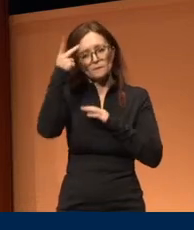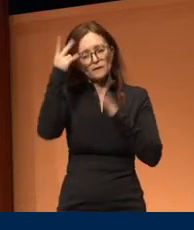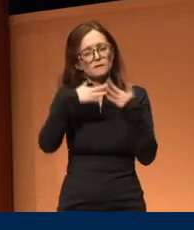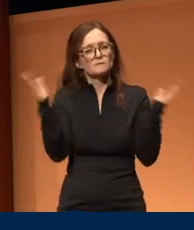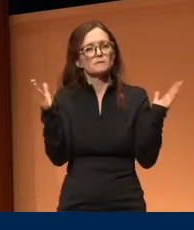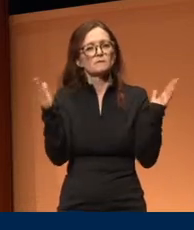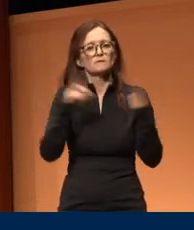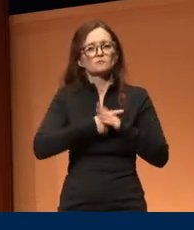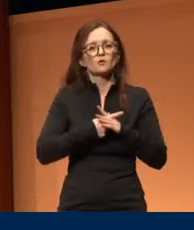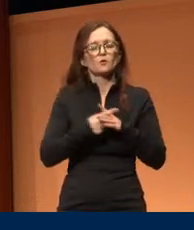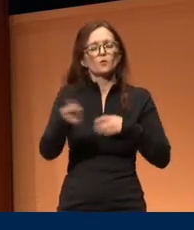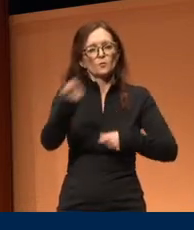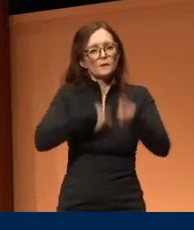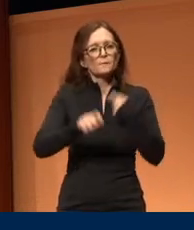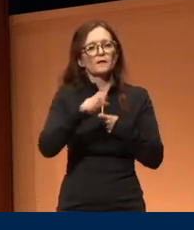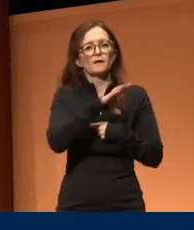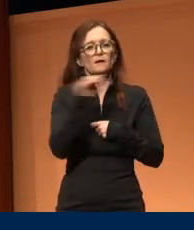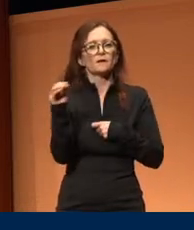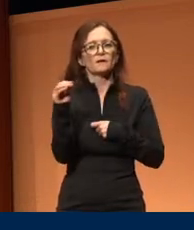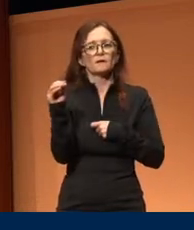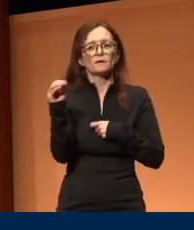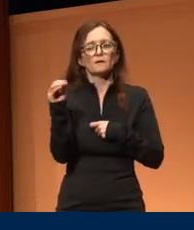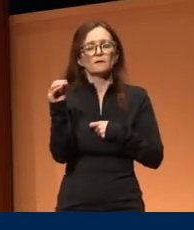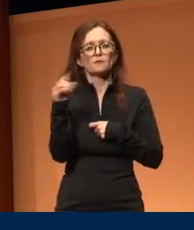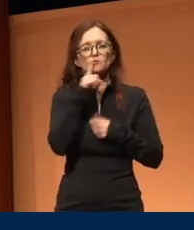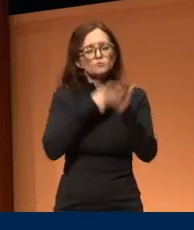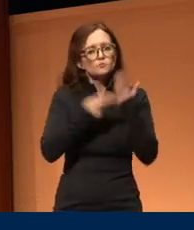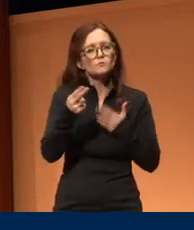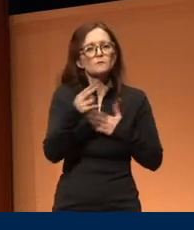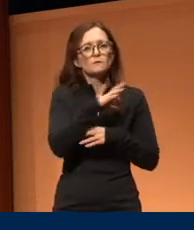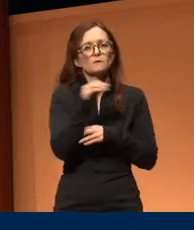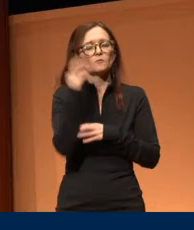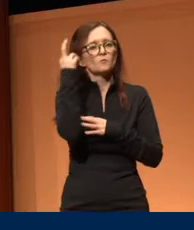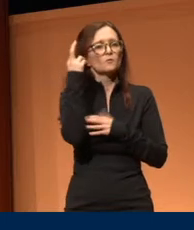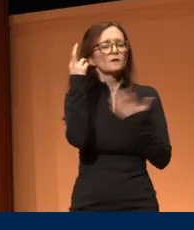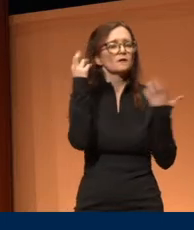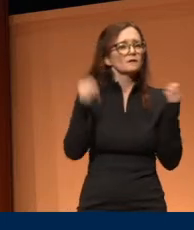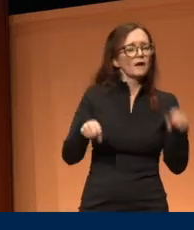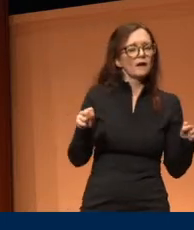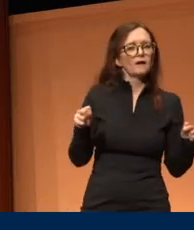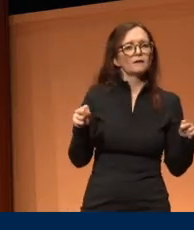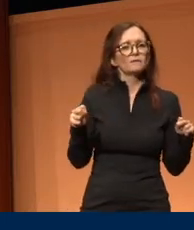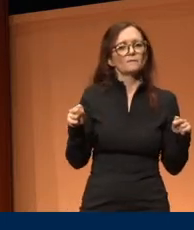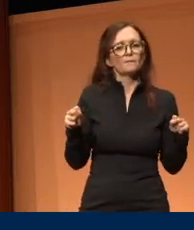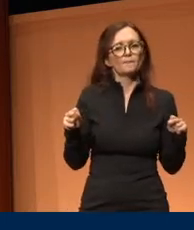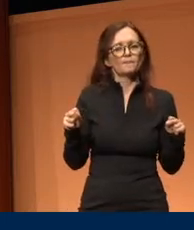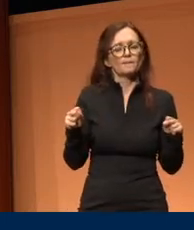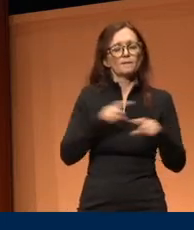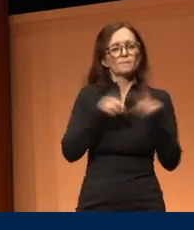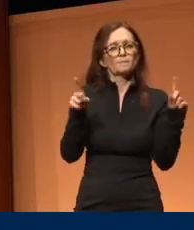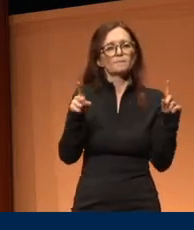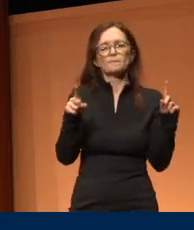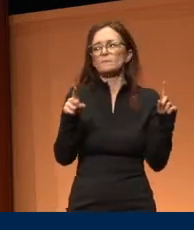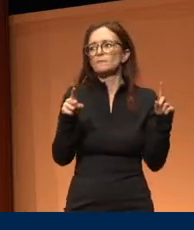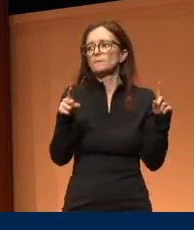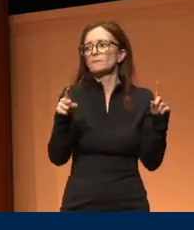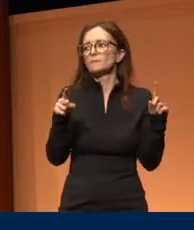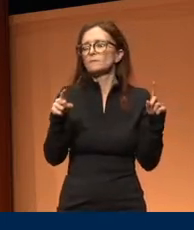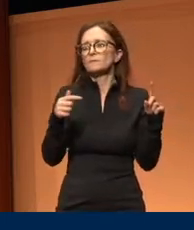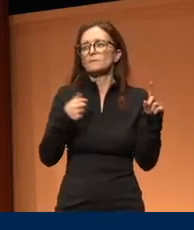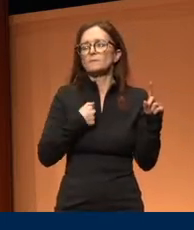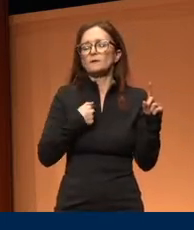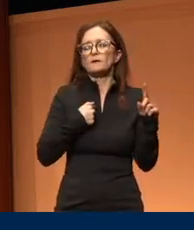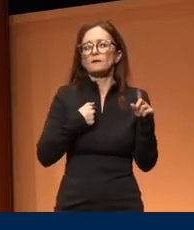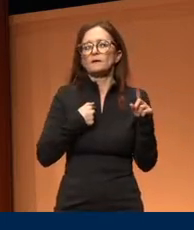he's starting to replace, he doesn't want to go near truth. He talks about the reasonable and reasonableness. But I'm just very convinced